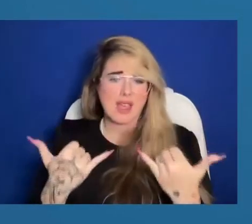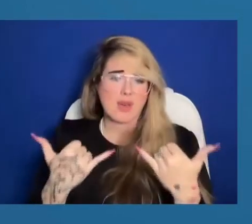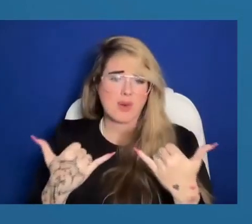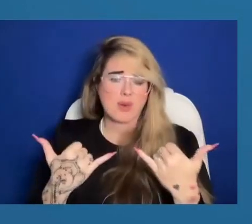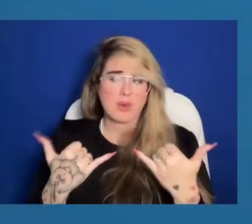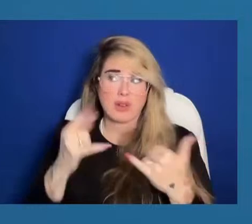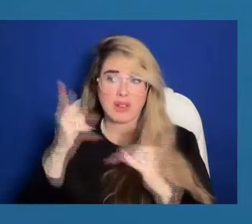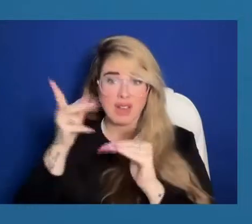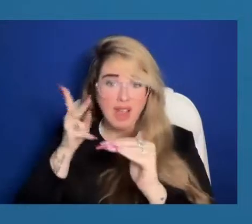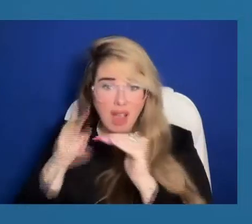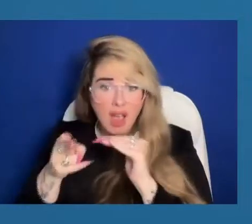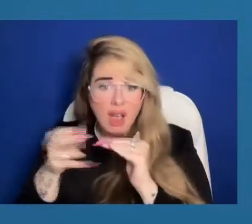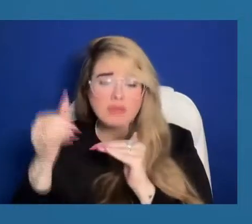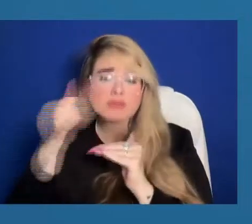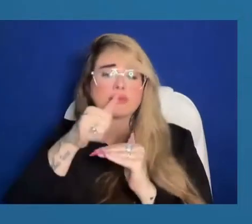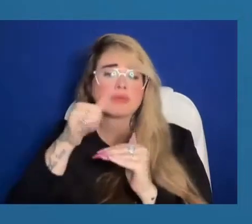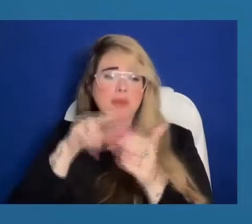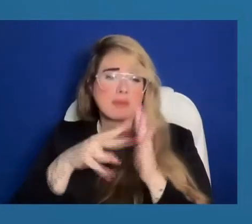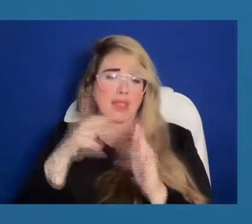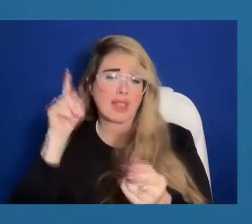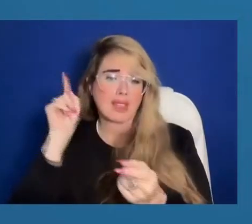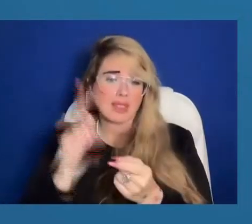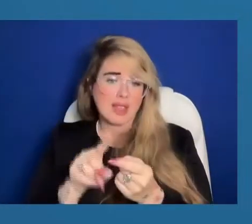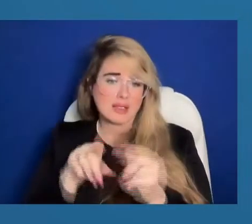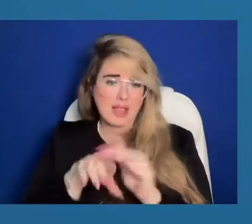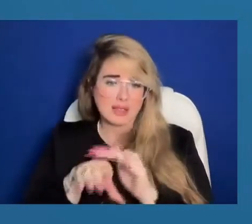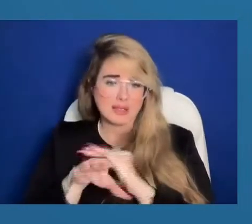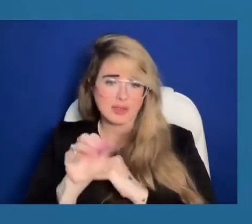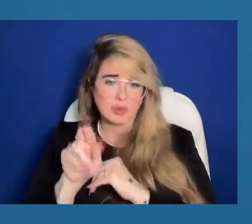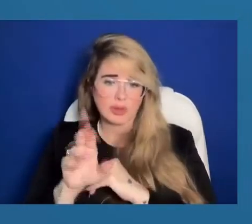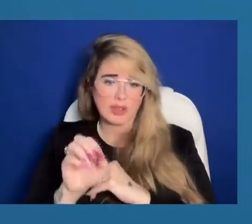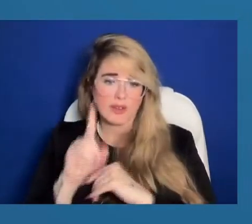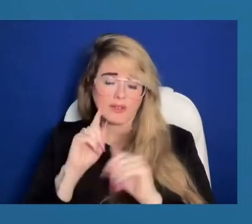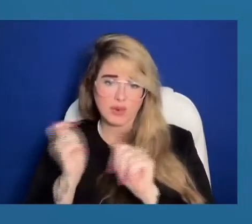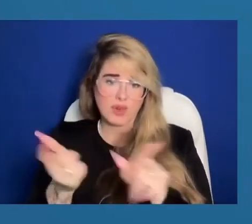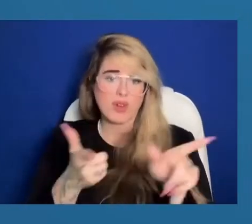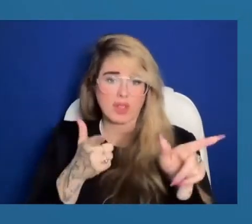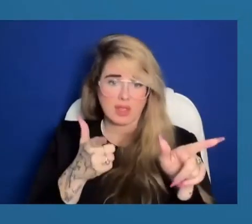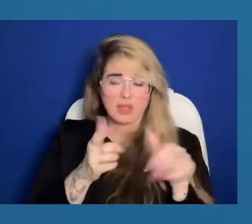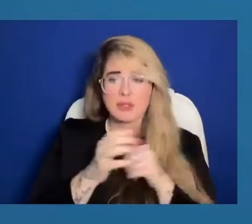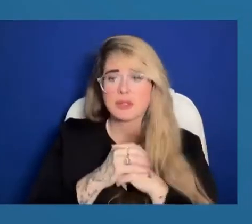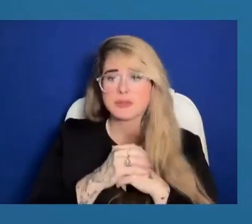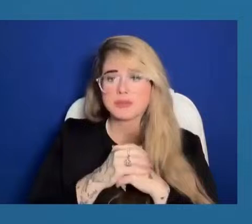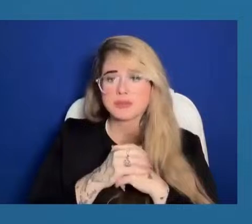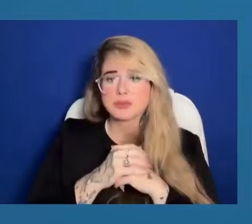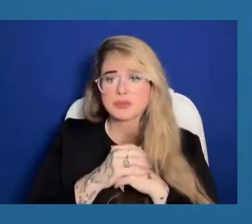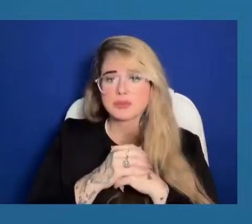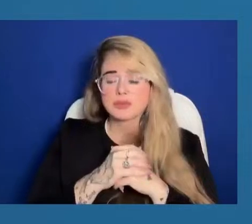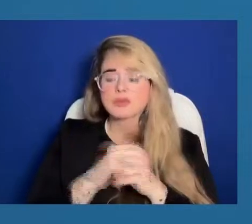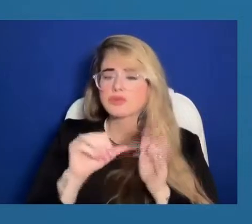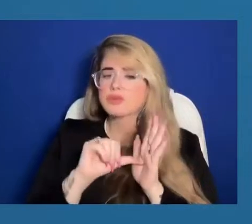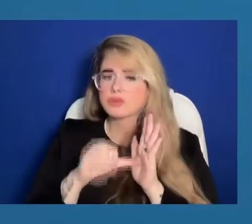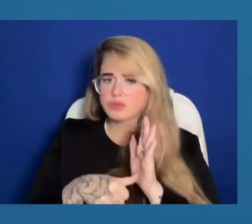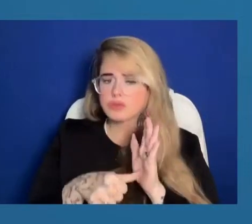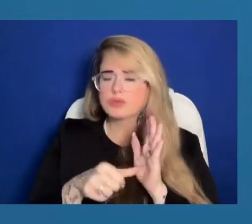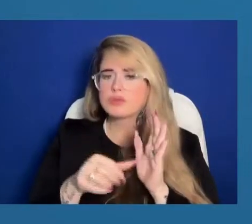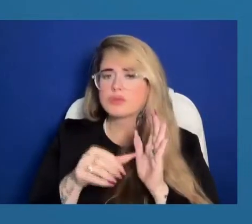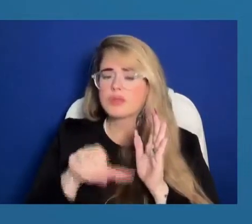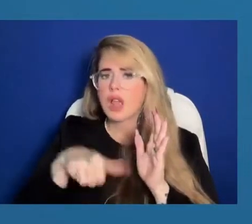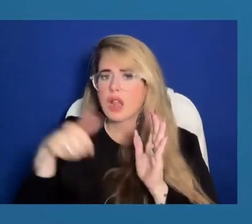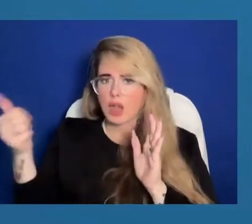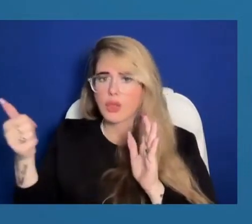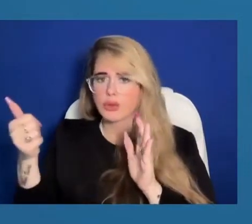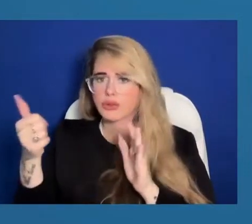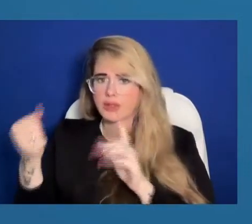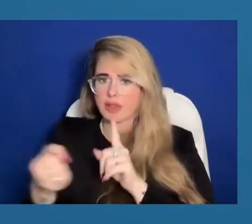to hurt access to care, as Ari said, to everyone. And to underscore another ripple